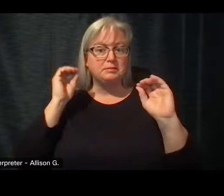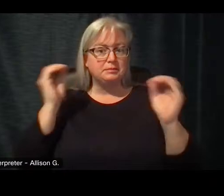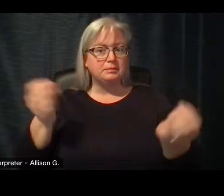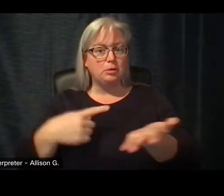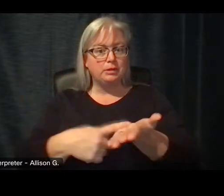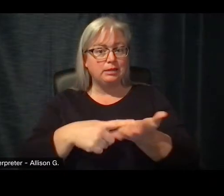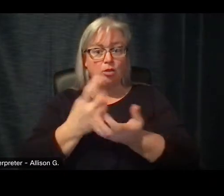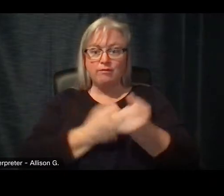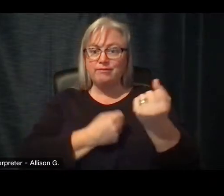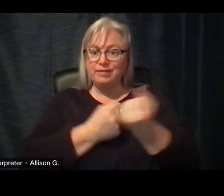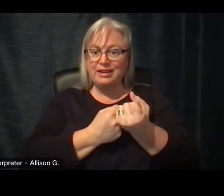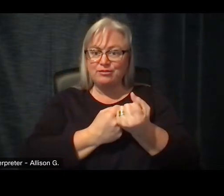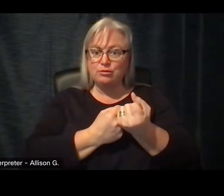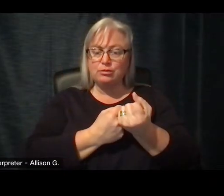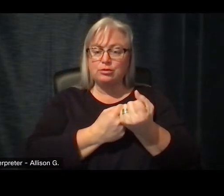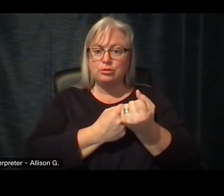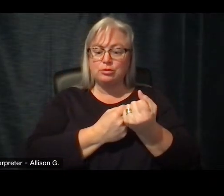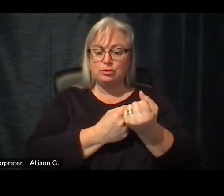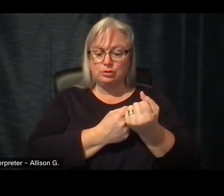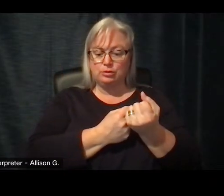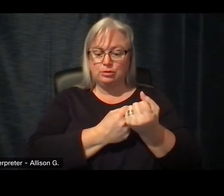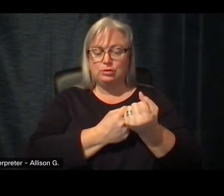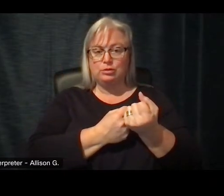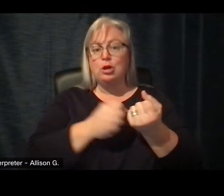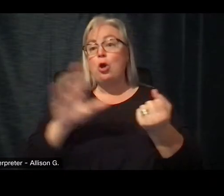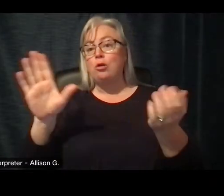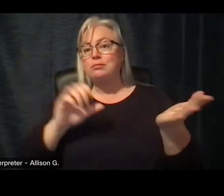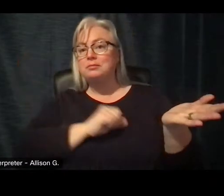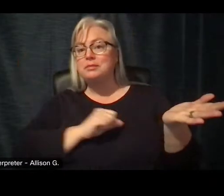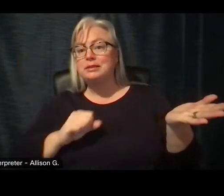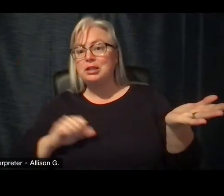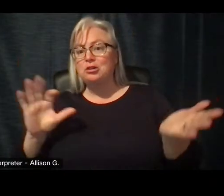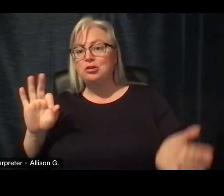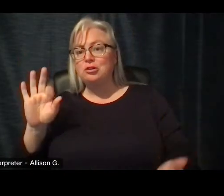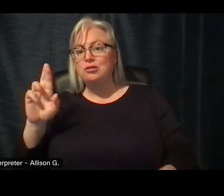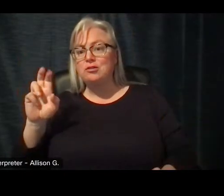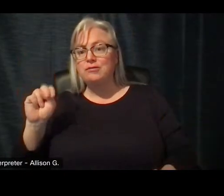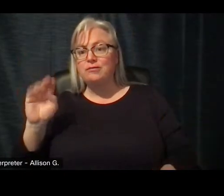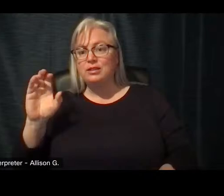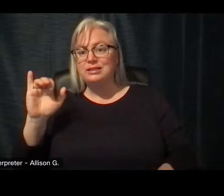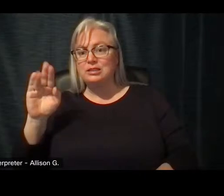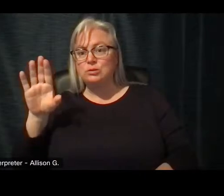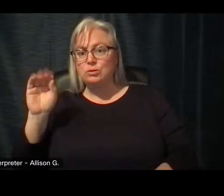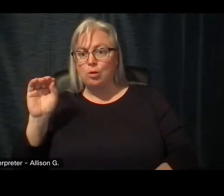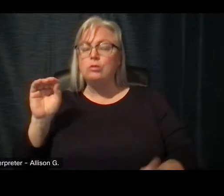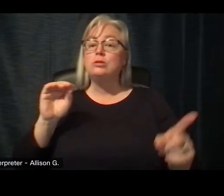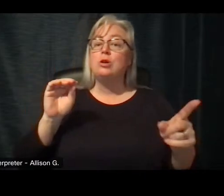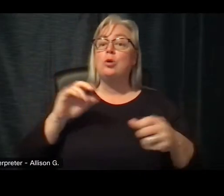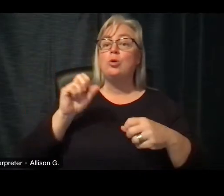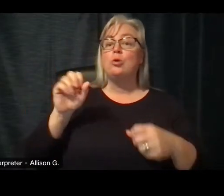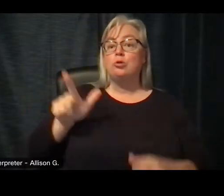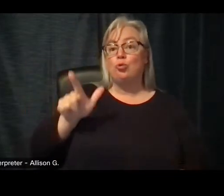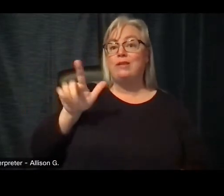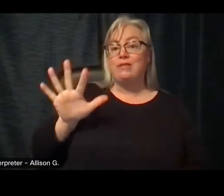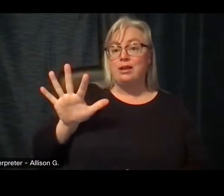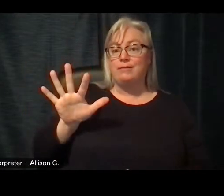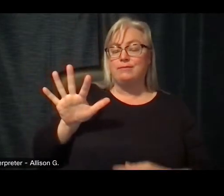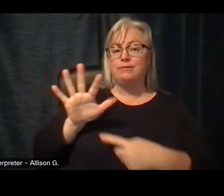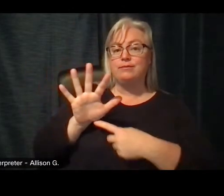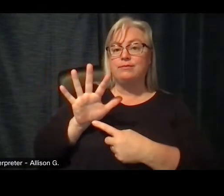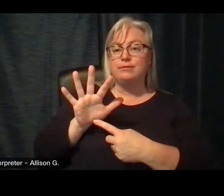all in favor, please, Senator Francisco, go ahead. So 2025 is the part